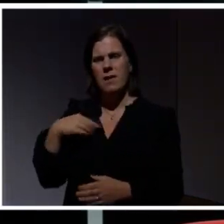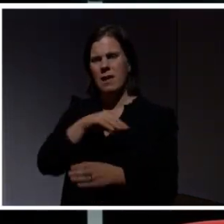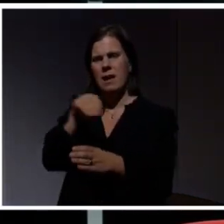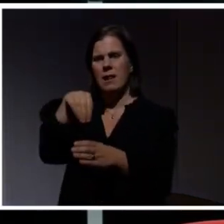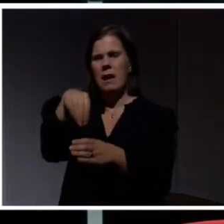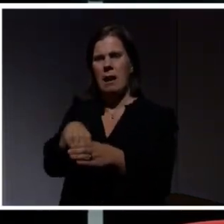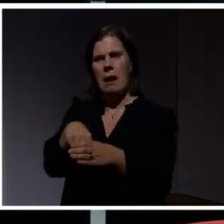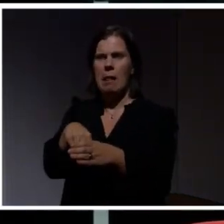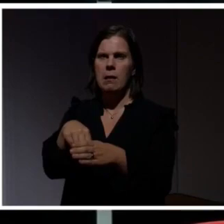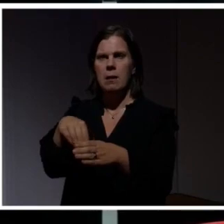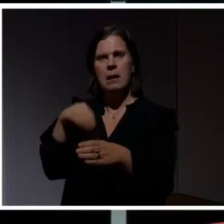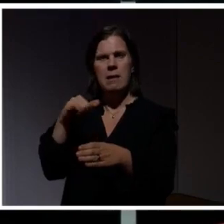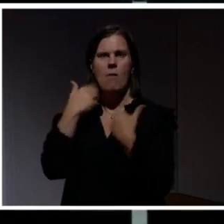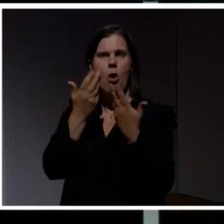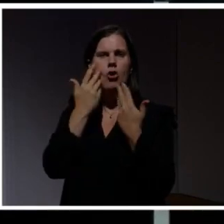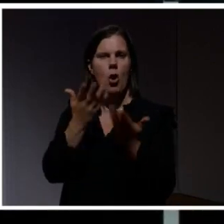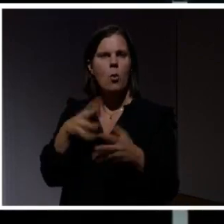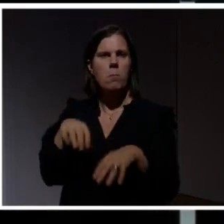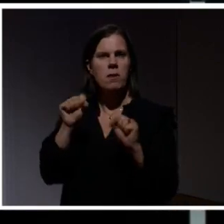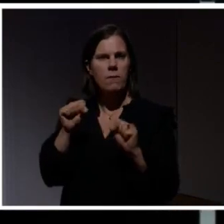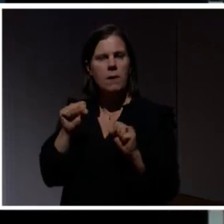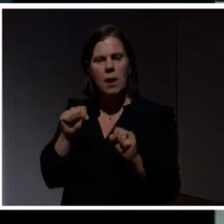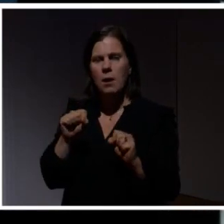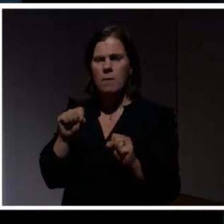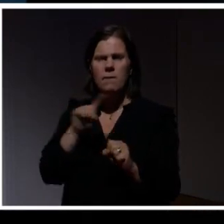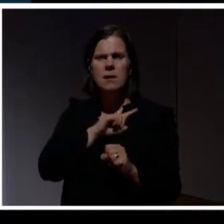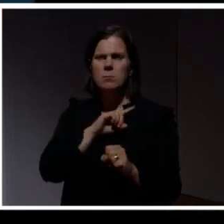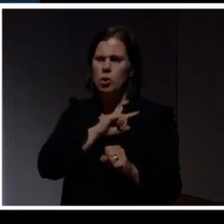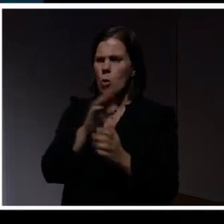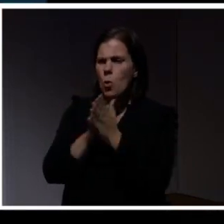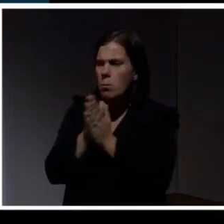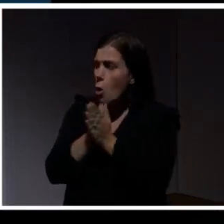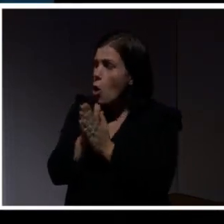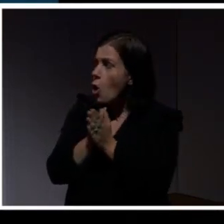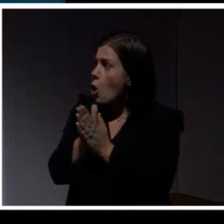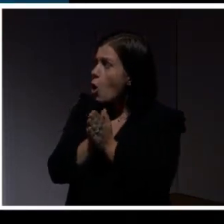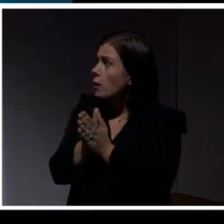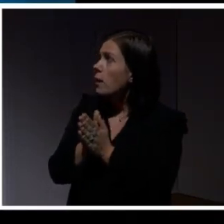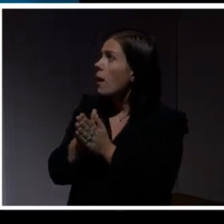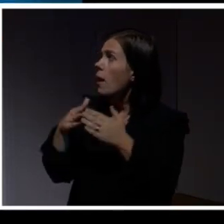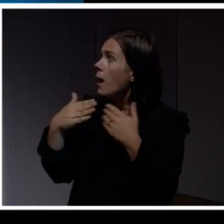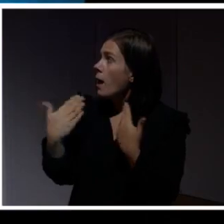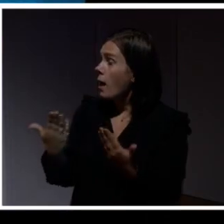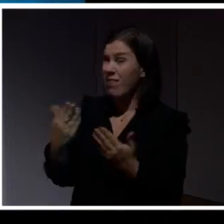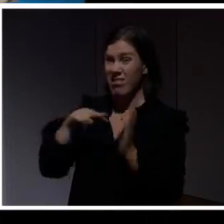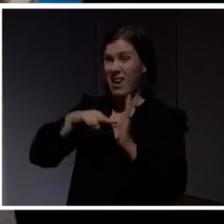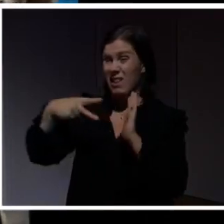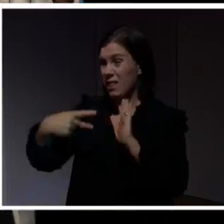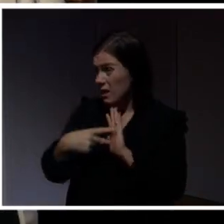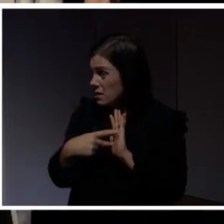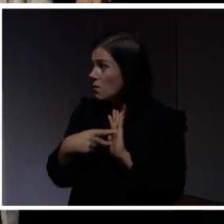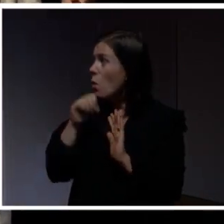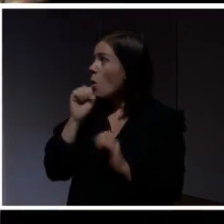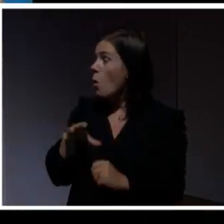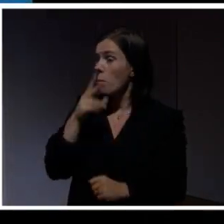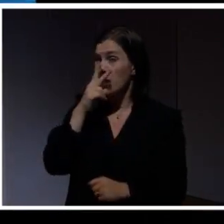we're doing every day? And there's a lot of challenges around this. One of them, let me say, is very technical. Because if you